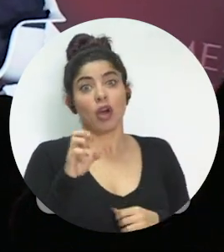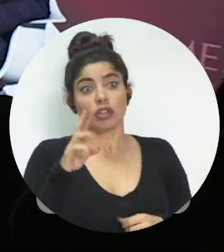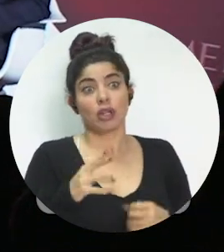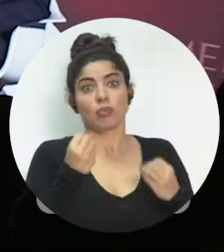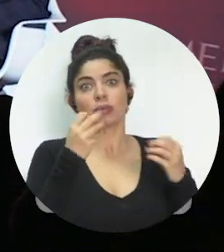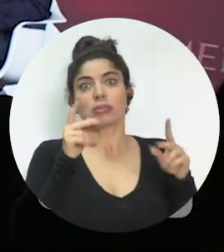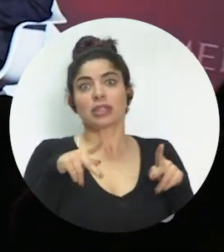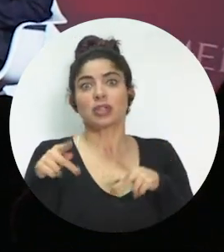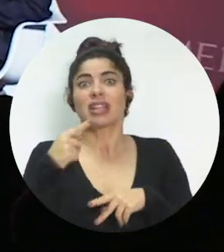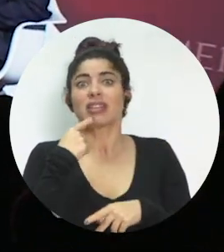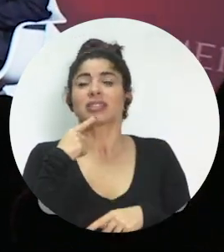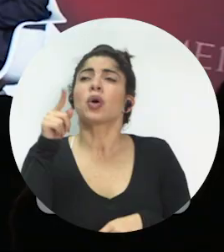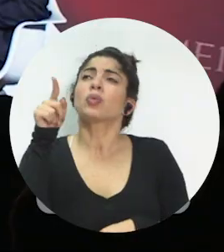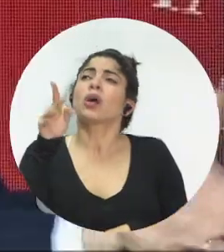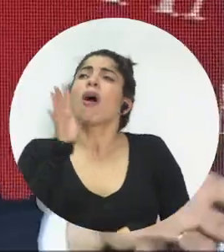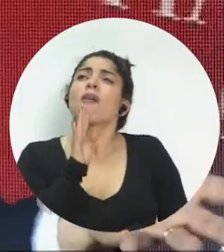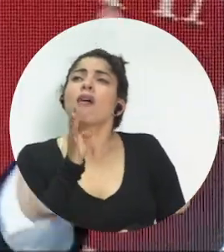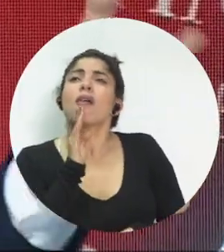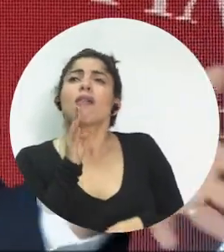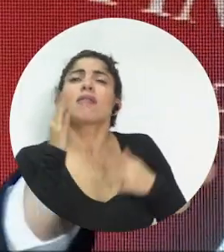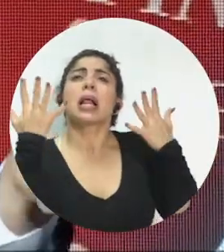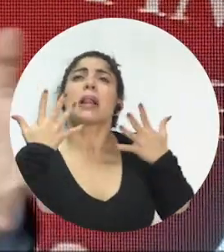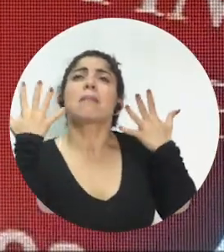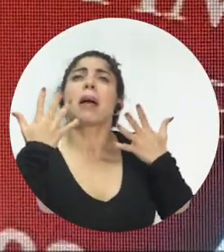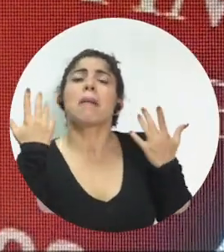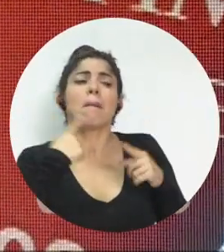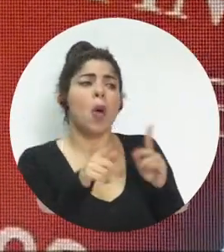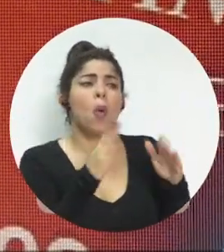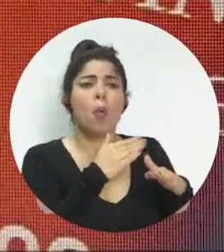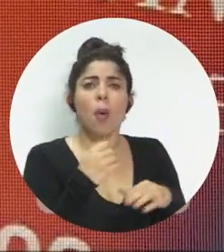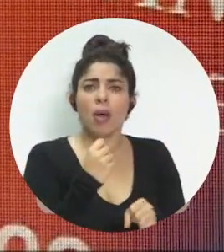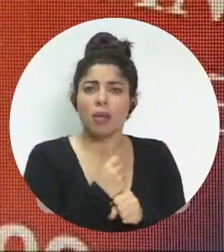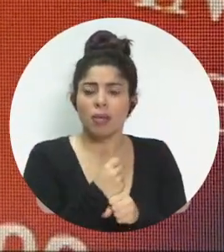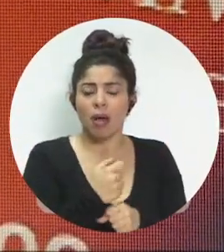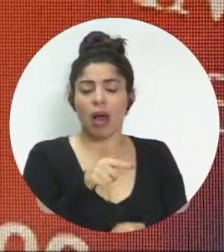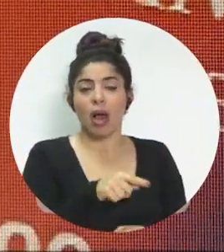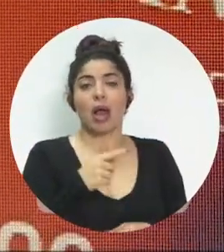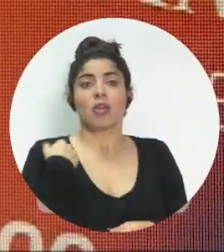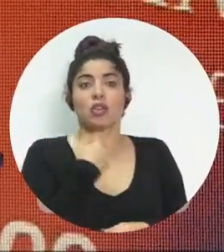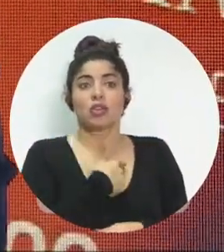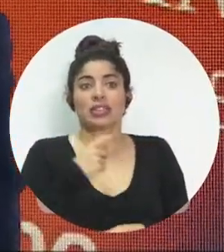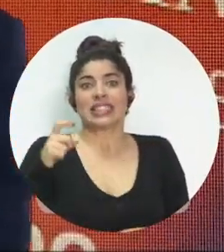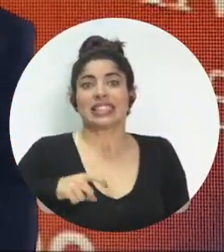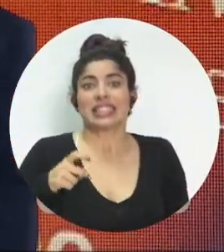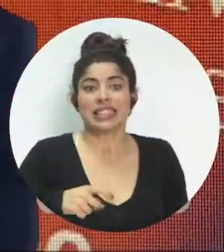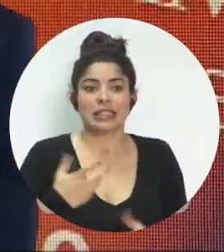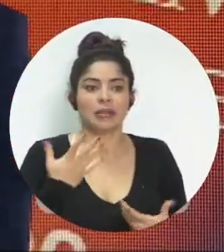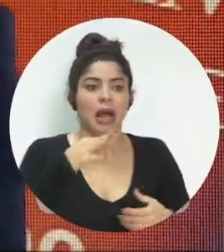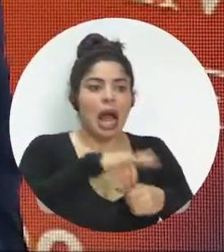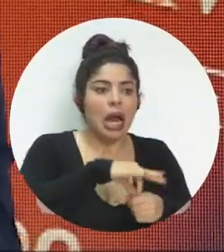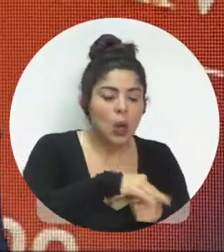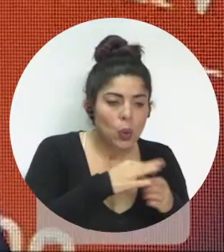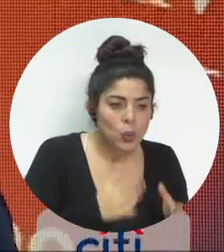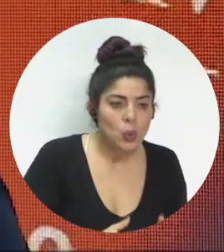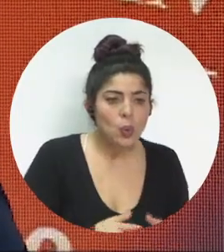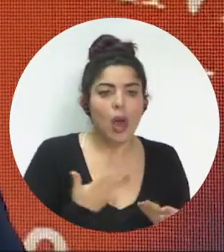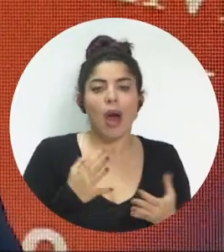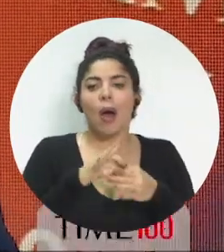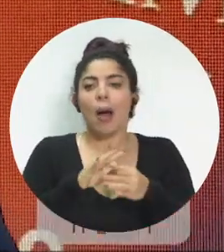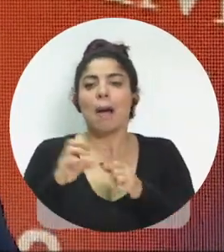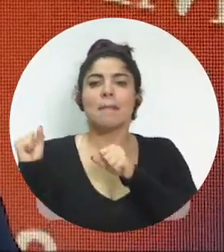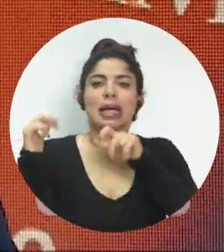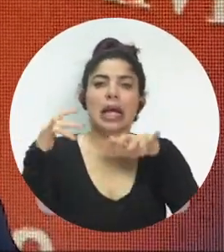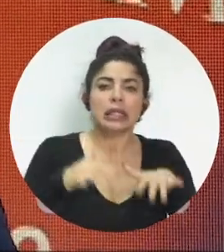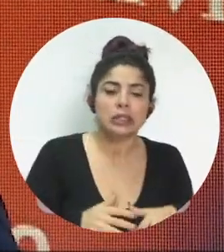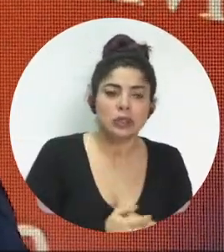a housing shortage? Yeah, or employment. Lots of people succumb with that. They say, why are you talking so much about climate change? Our needs